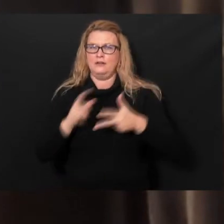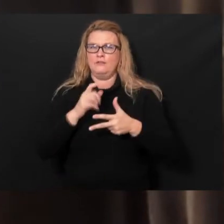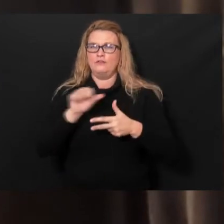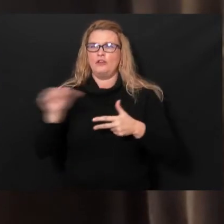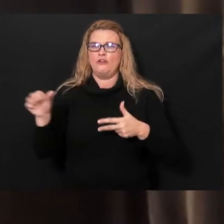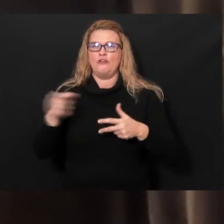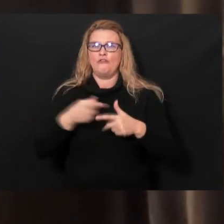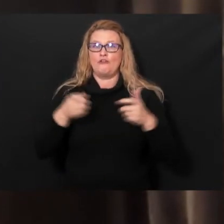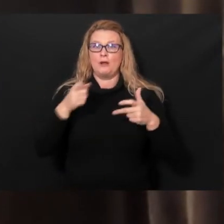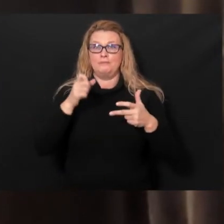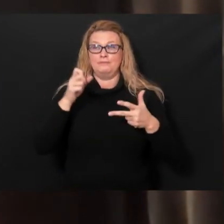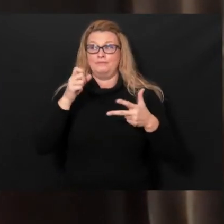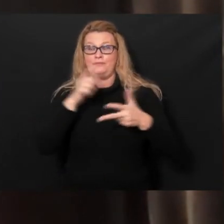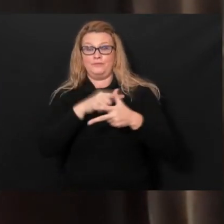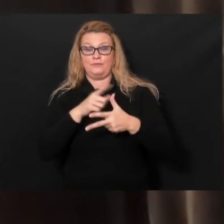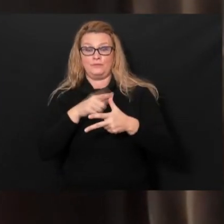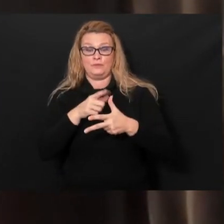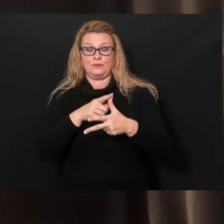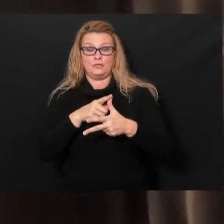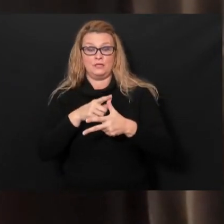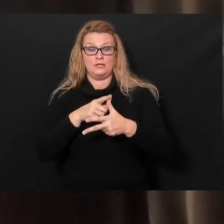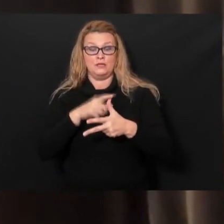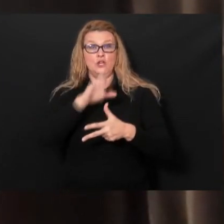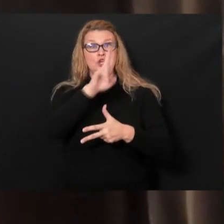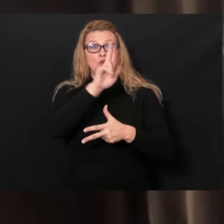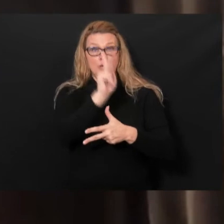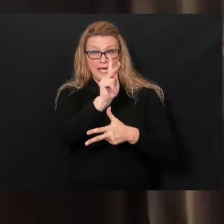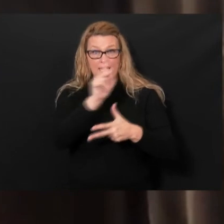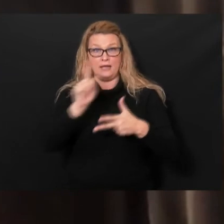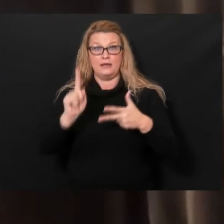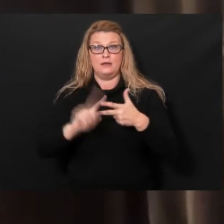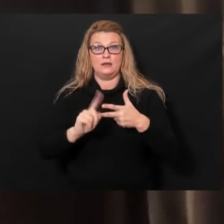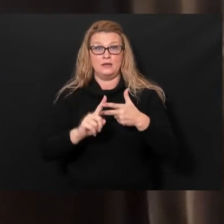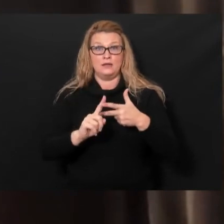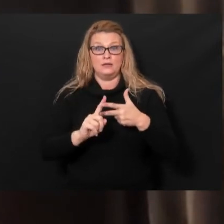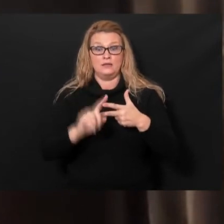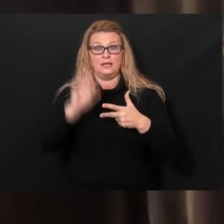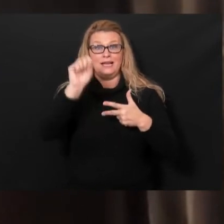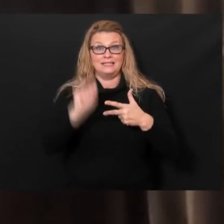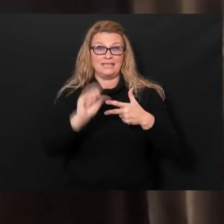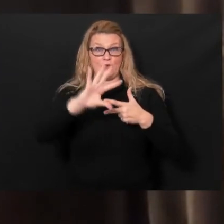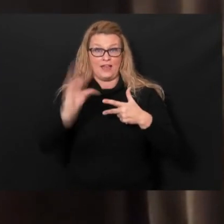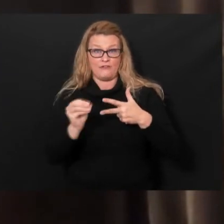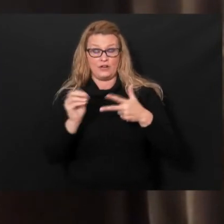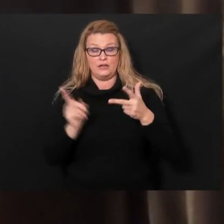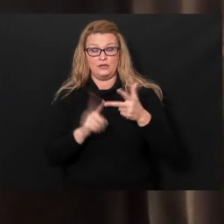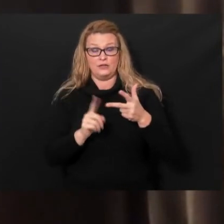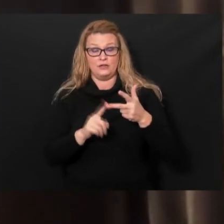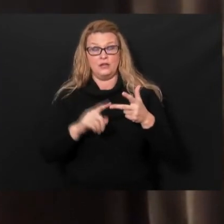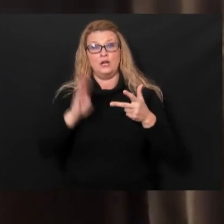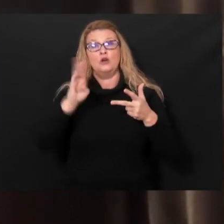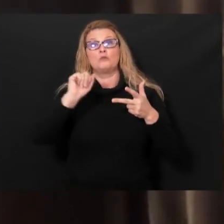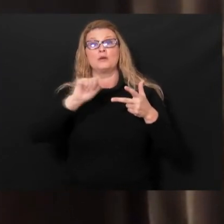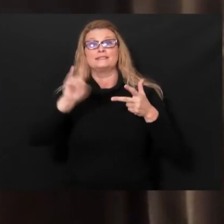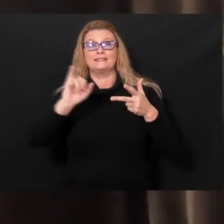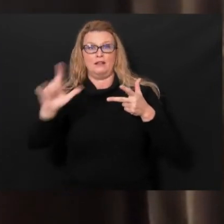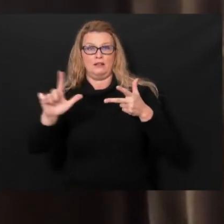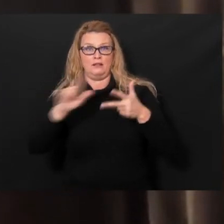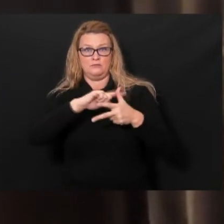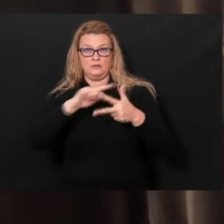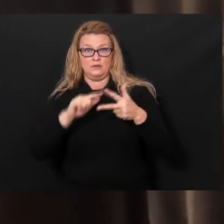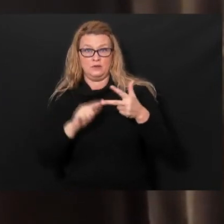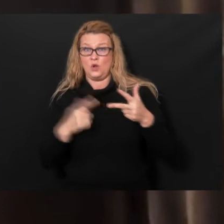the press, which is the variant from the United Kingdom, the variant from South Africa, and the variant from Brazil. We have not